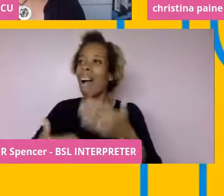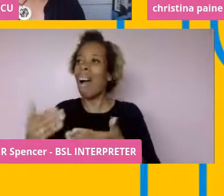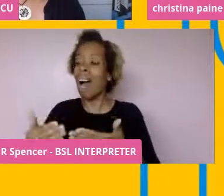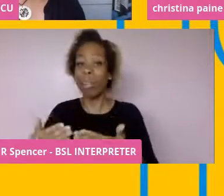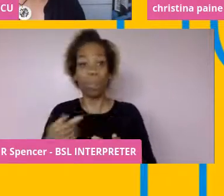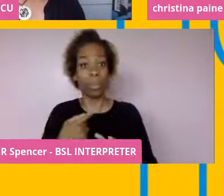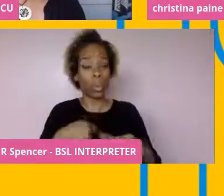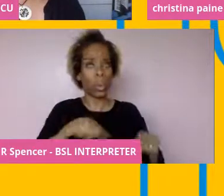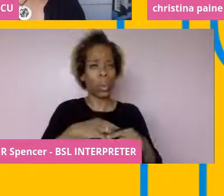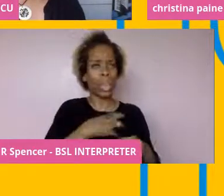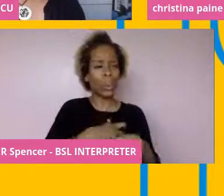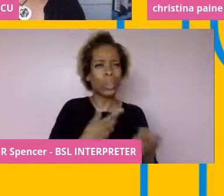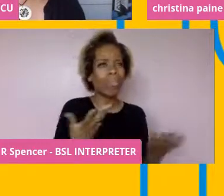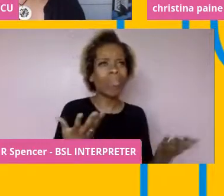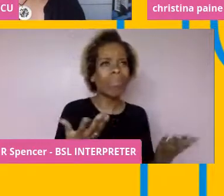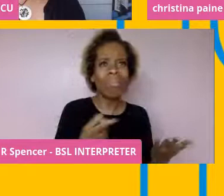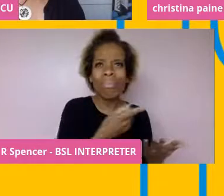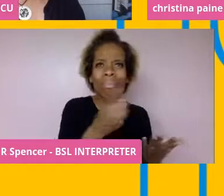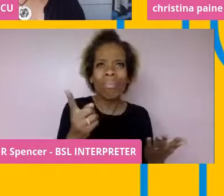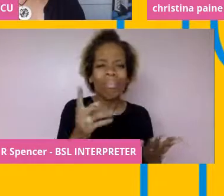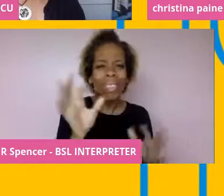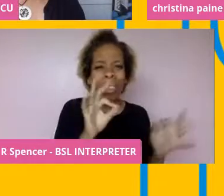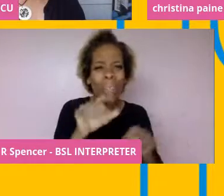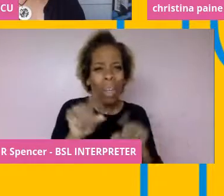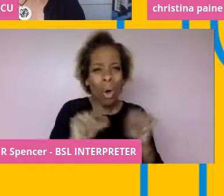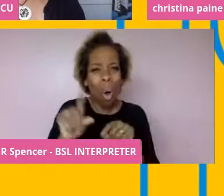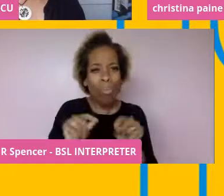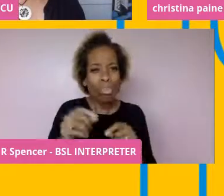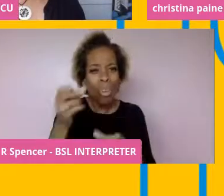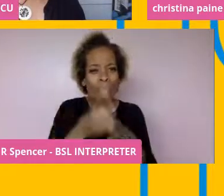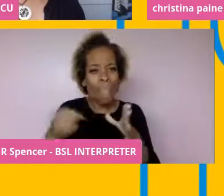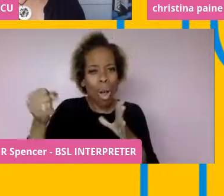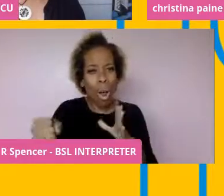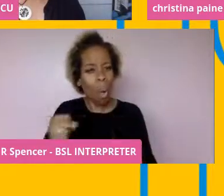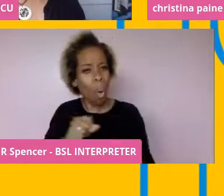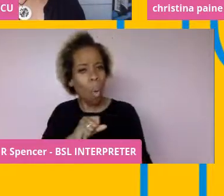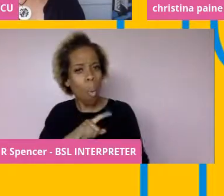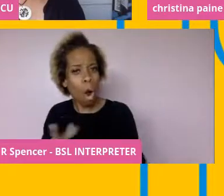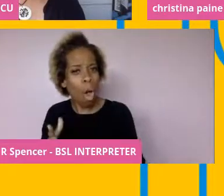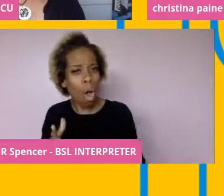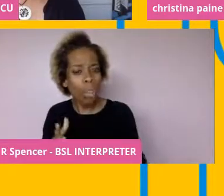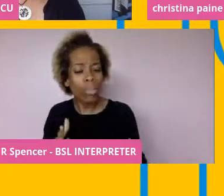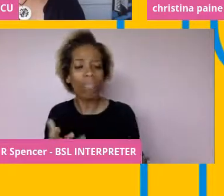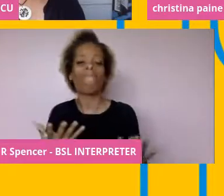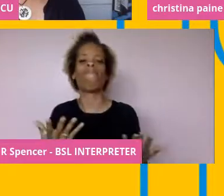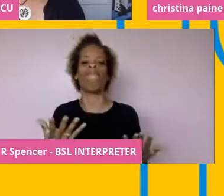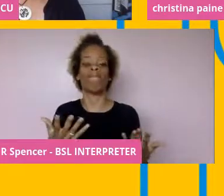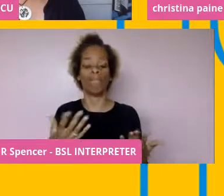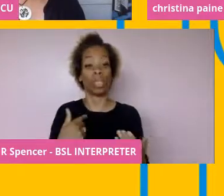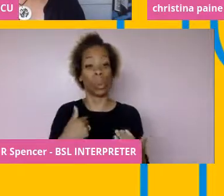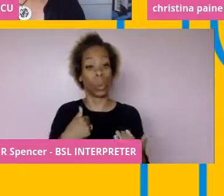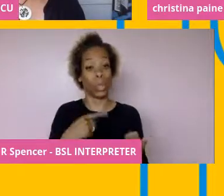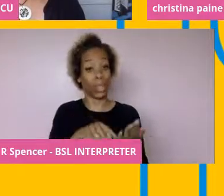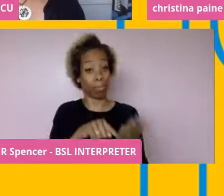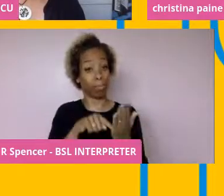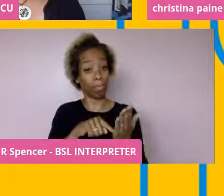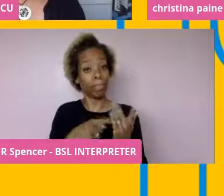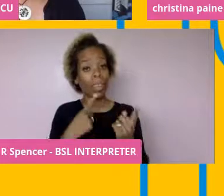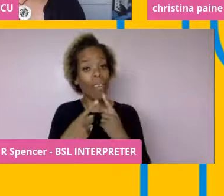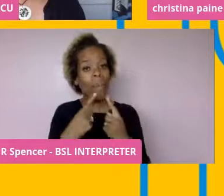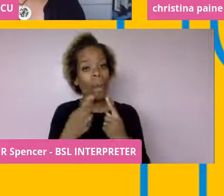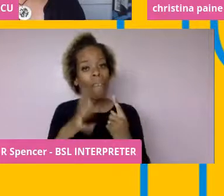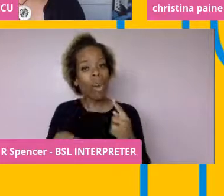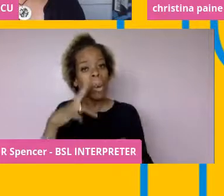that up. And I think we'll be hearing some more soon from Sheffield, who did actually do some work around this. A lot